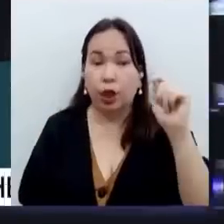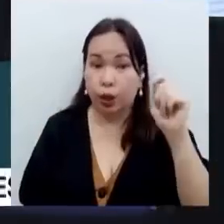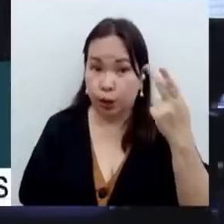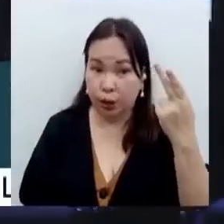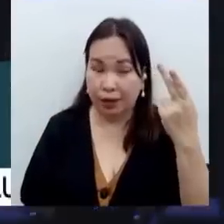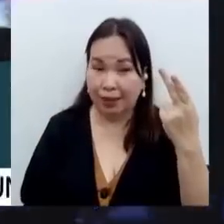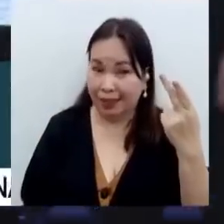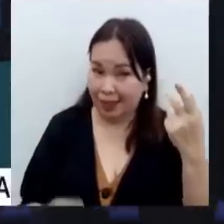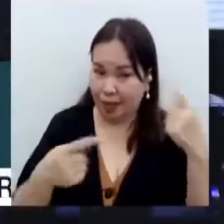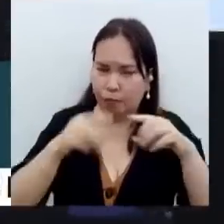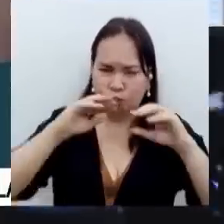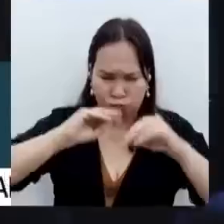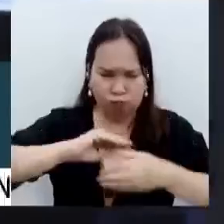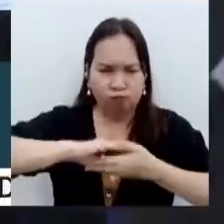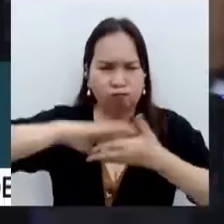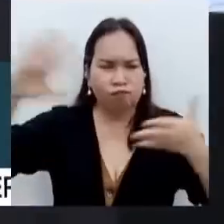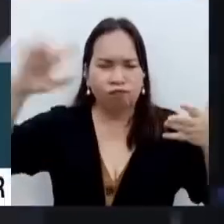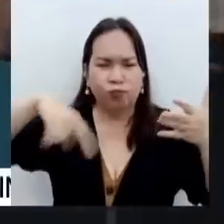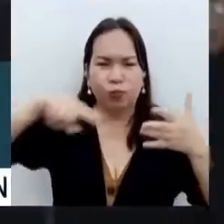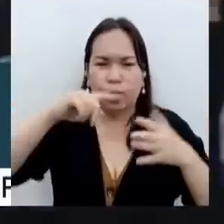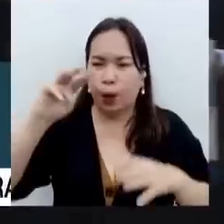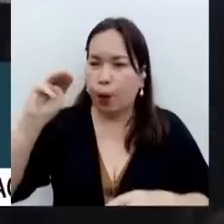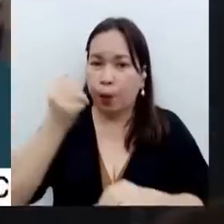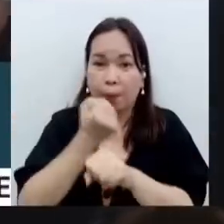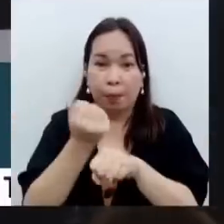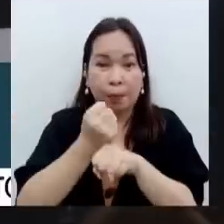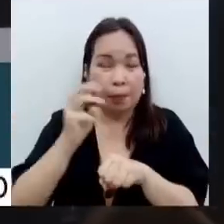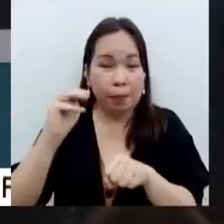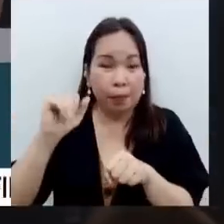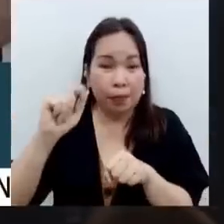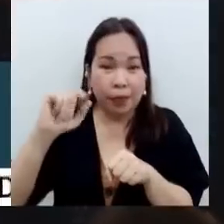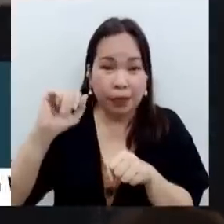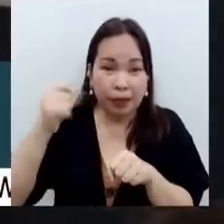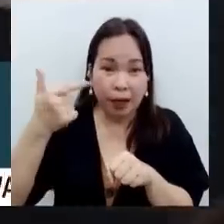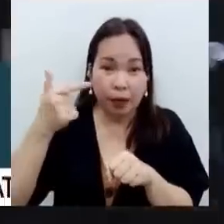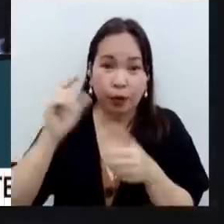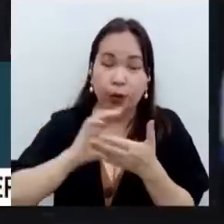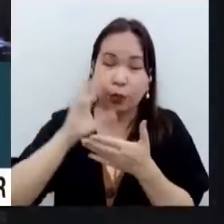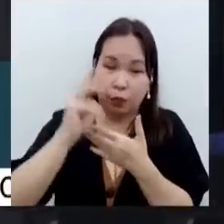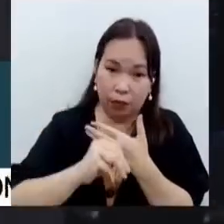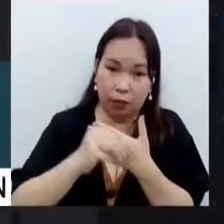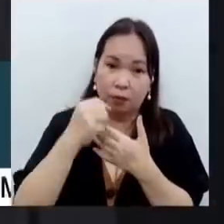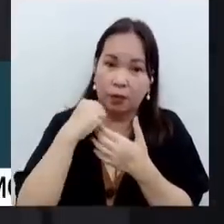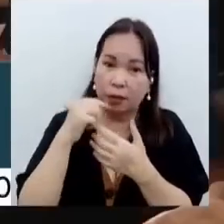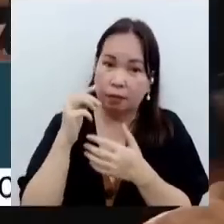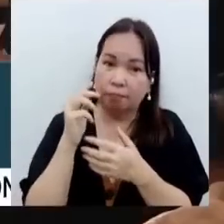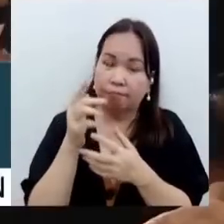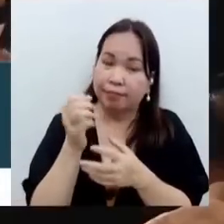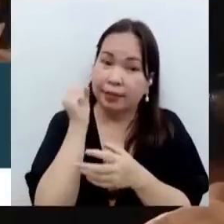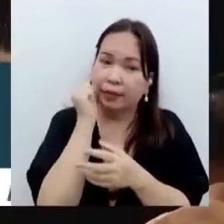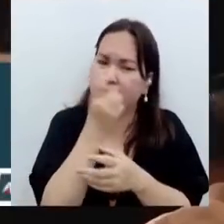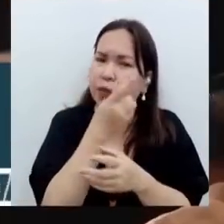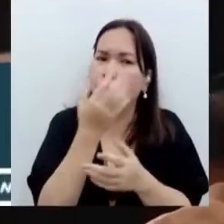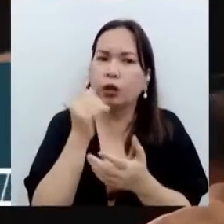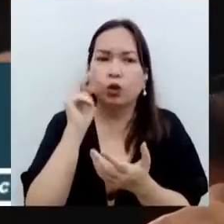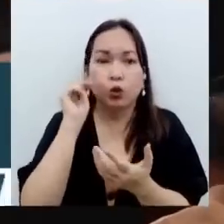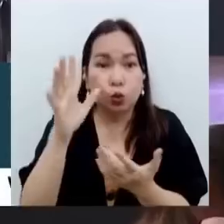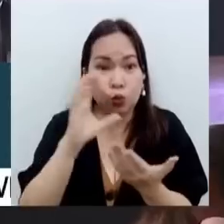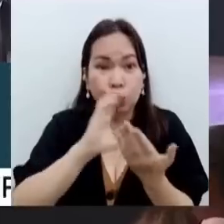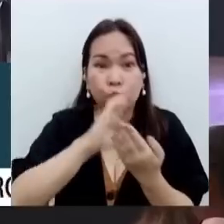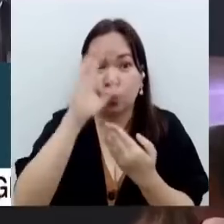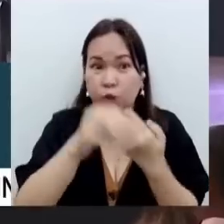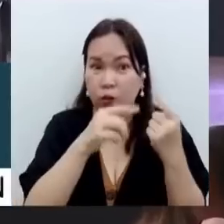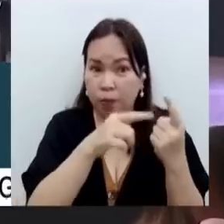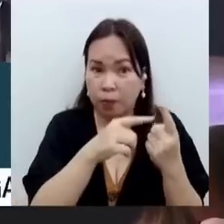Matatag Curriculum, which is aimed at addressing issues hounding the current program. Duterte says she wants the new curriculum to be at par with